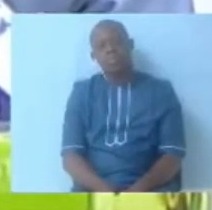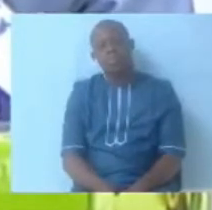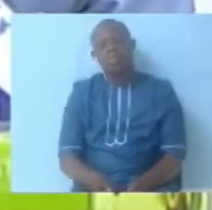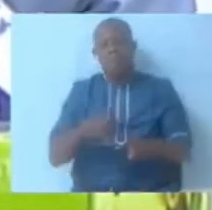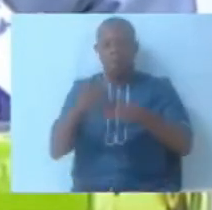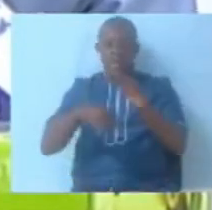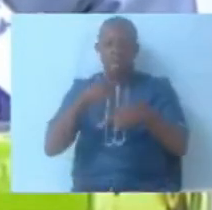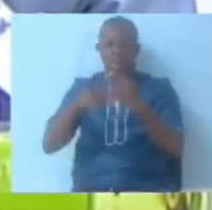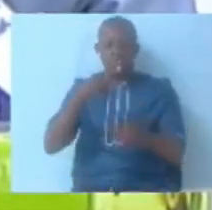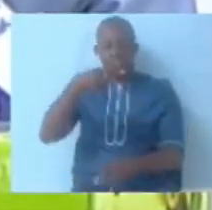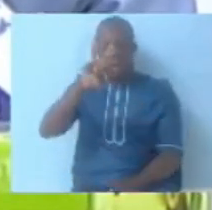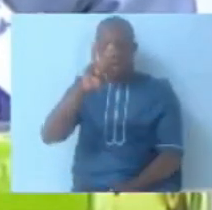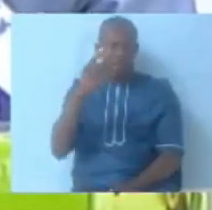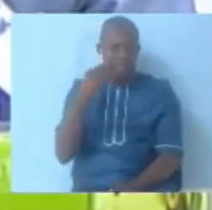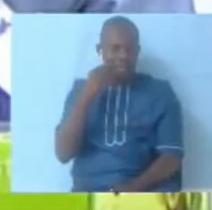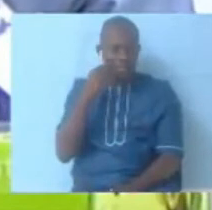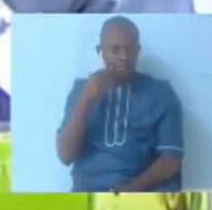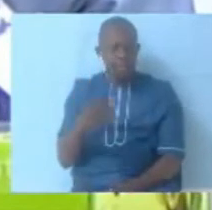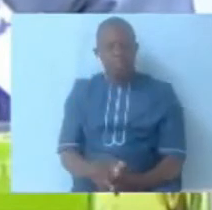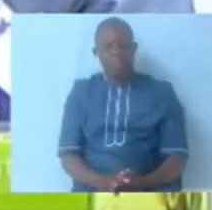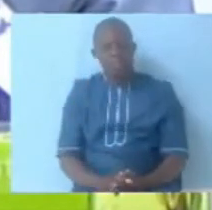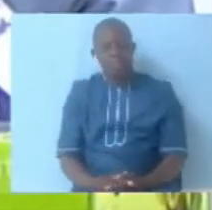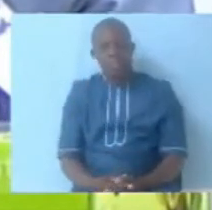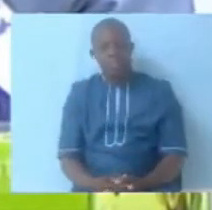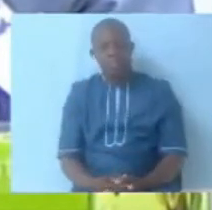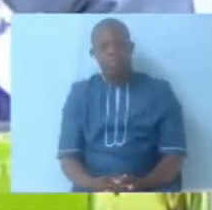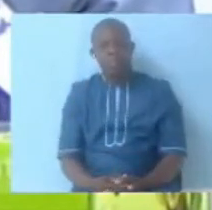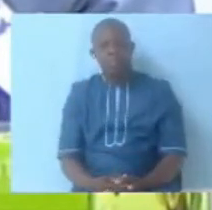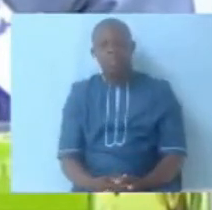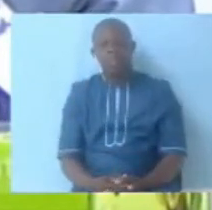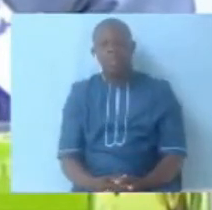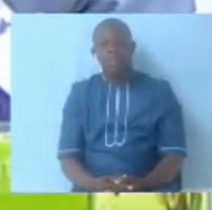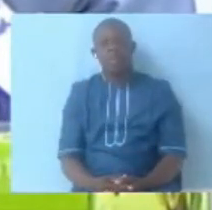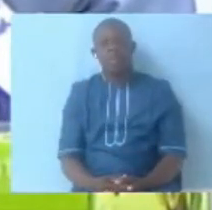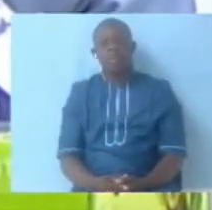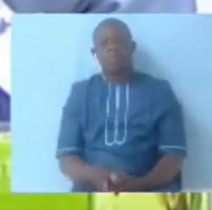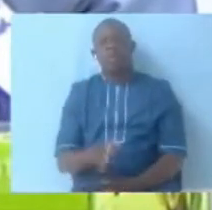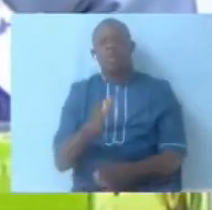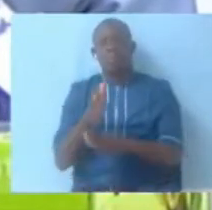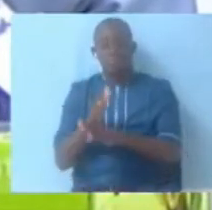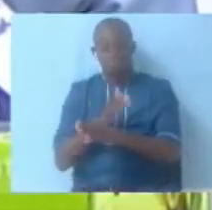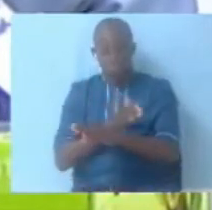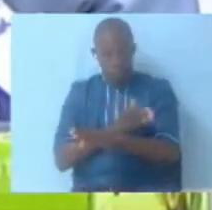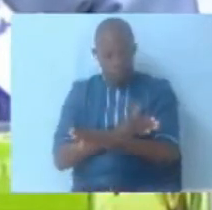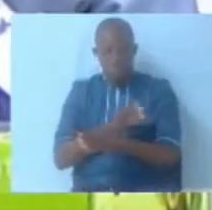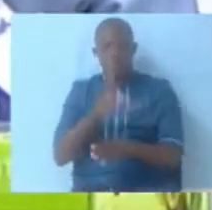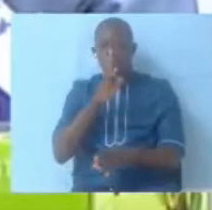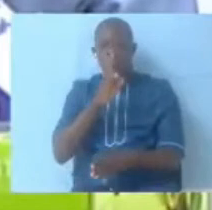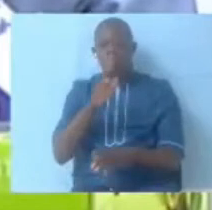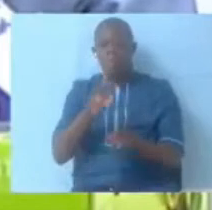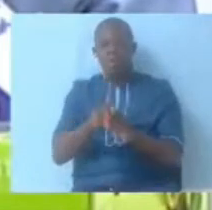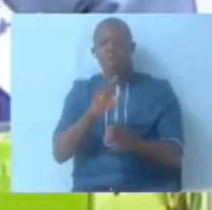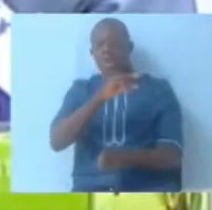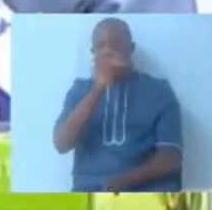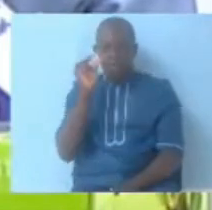days brintil tan nim fulata mbita I was called by the confidential secretary of the secretary general nata kumandi me